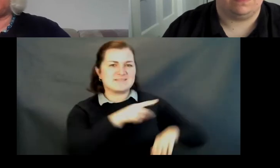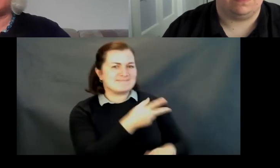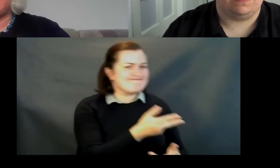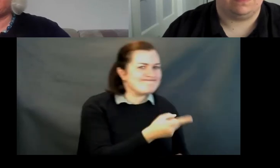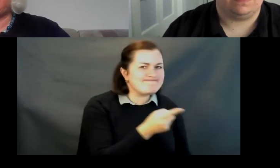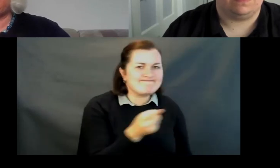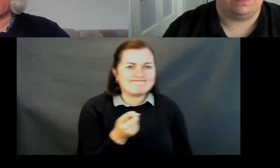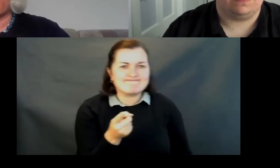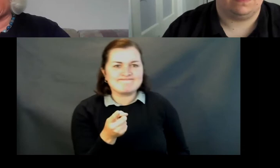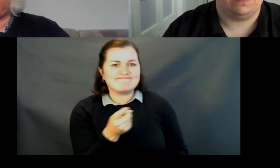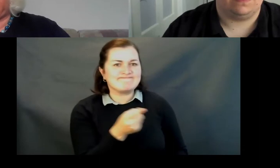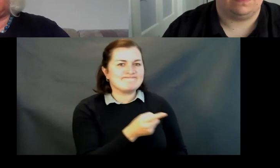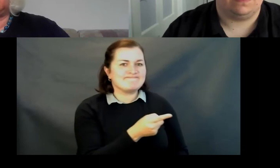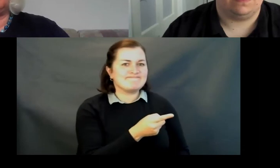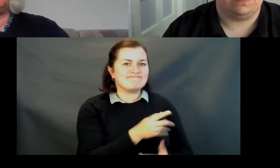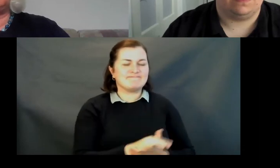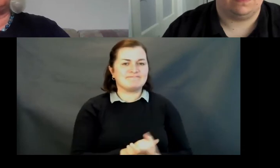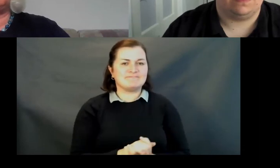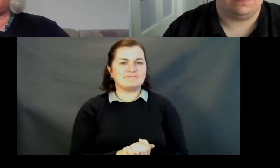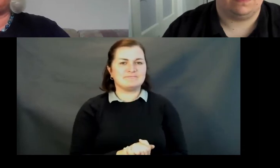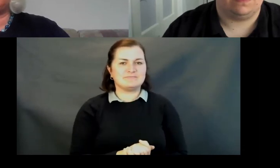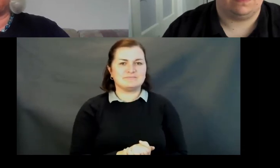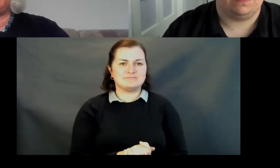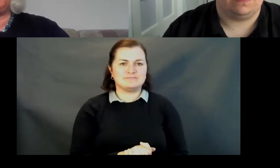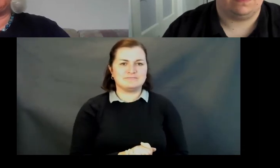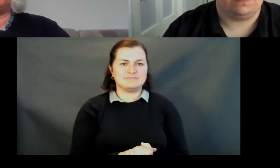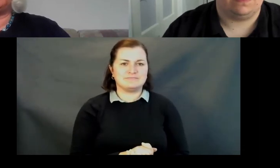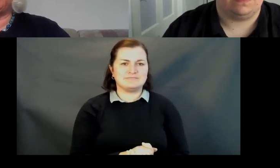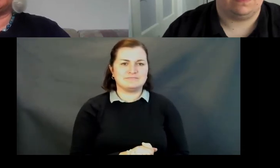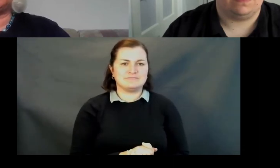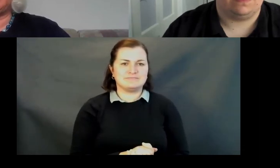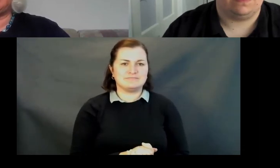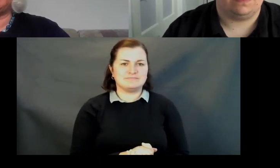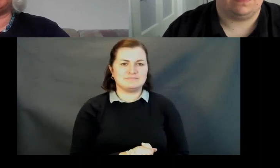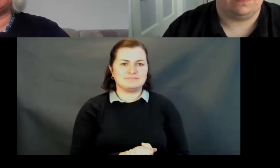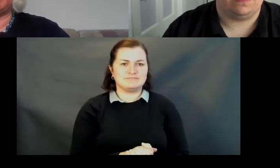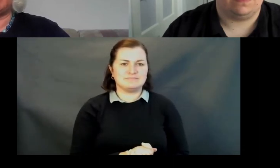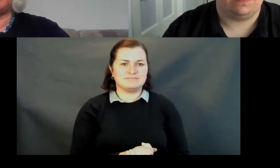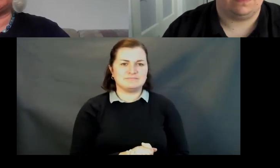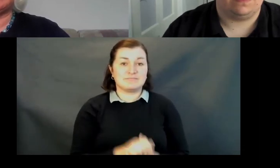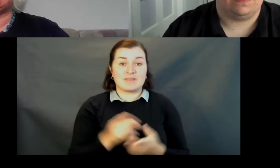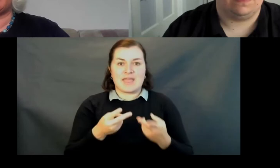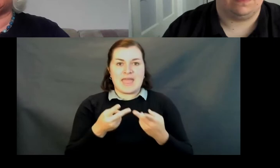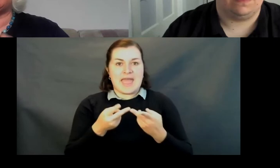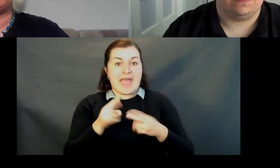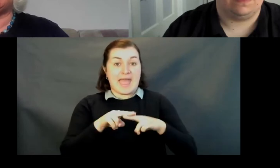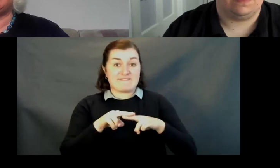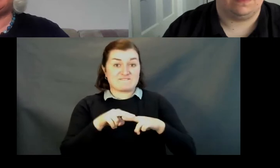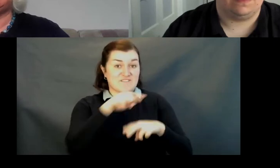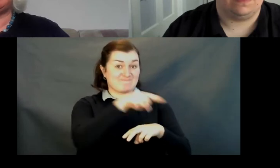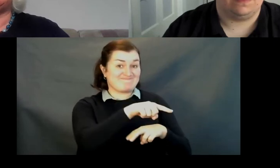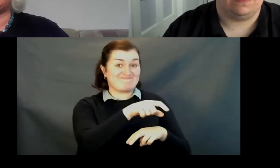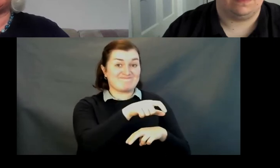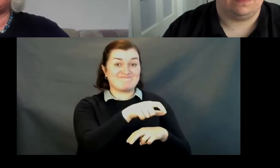word go, that if you go over somebody talking, the audience will hear nothing. They will just hear a garble. They won't hear